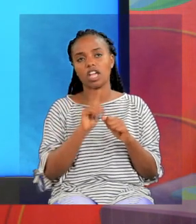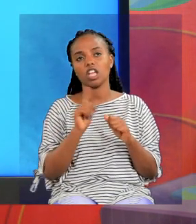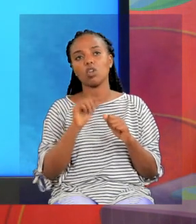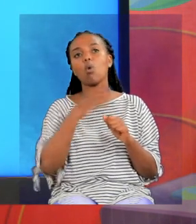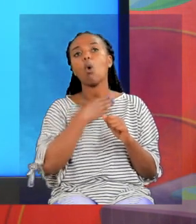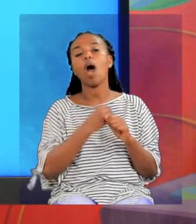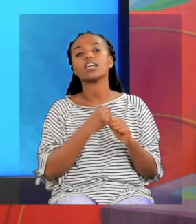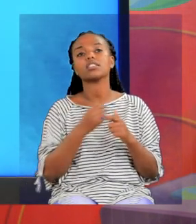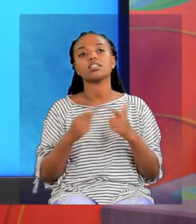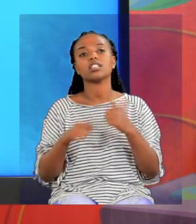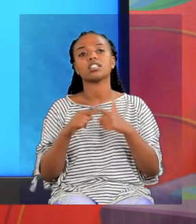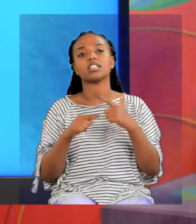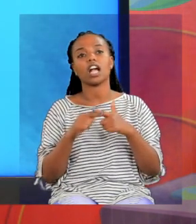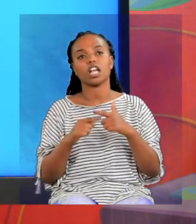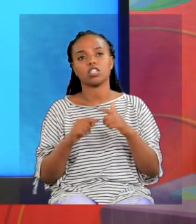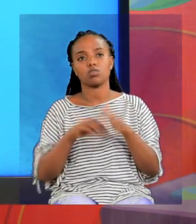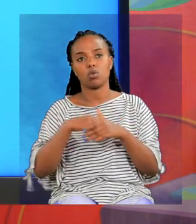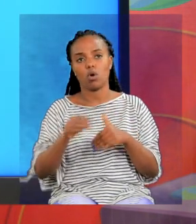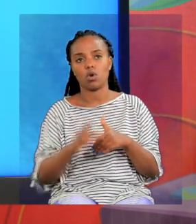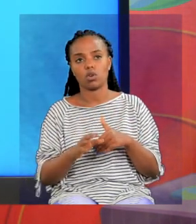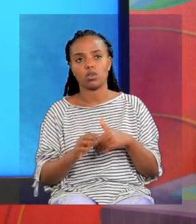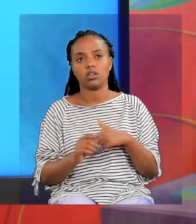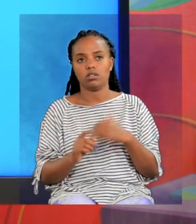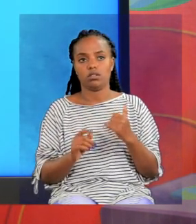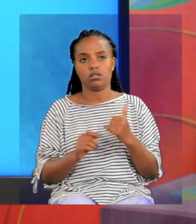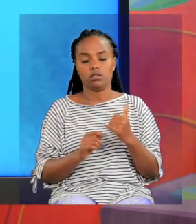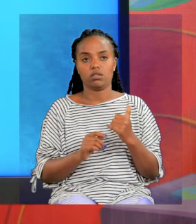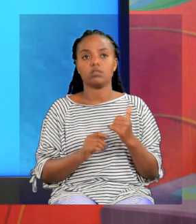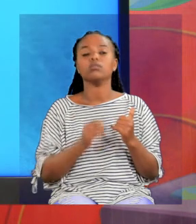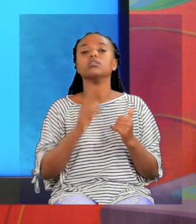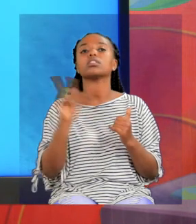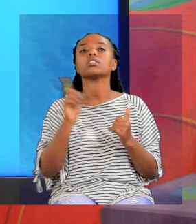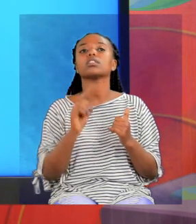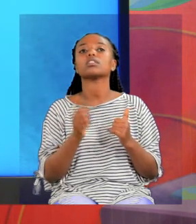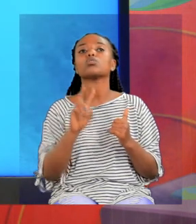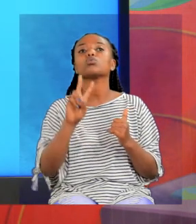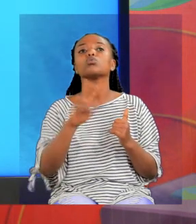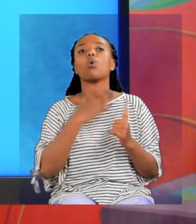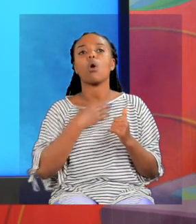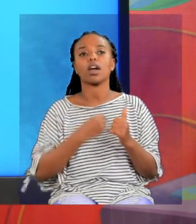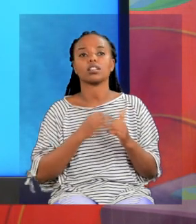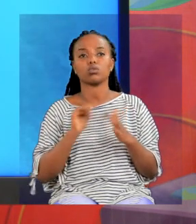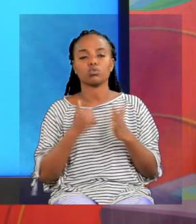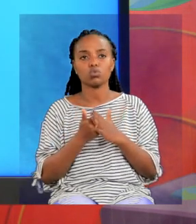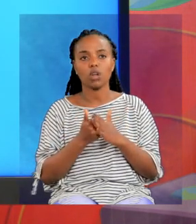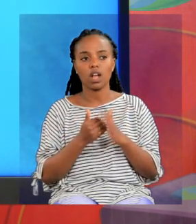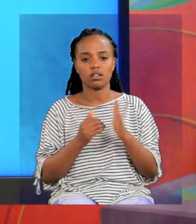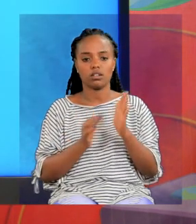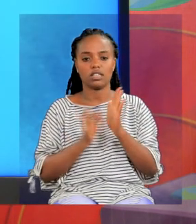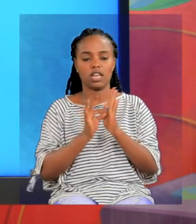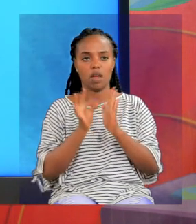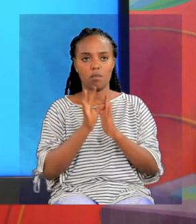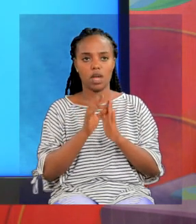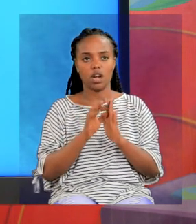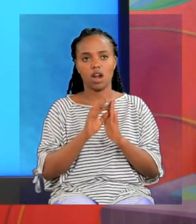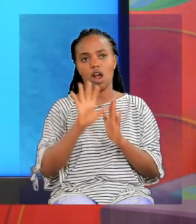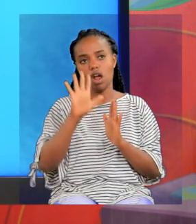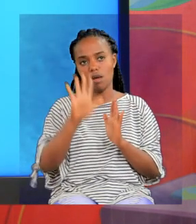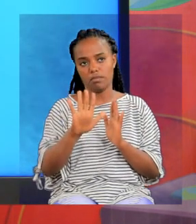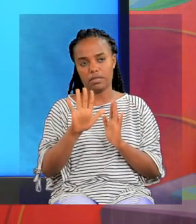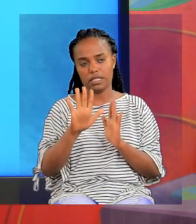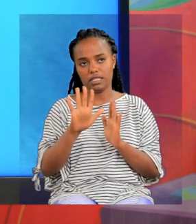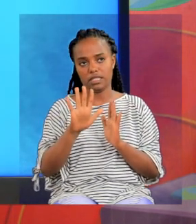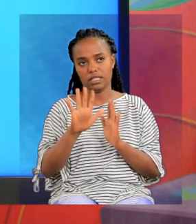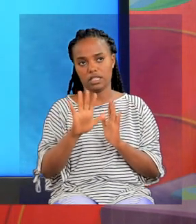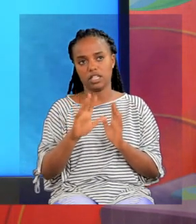draw? We have how many whites? 2 whites. How many total number of balls? Since the selected ball is replaced, we